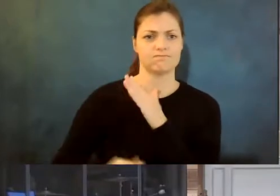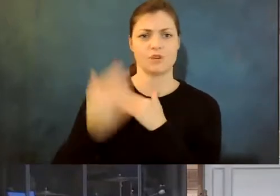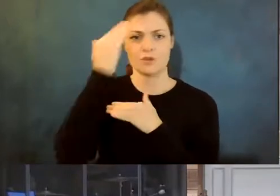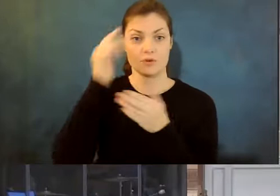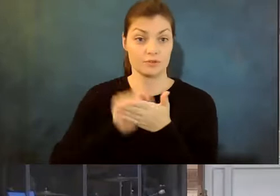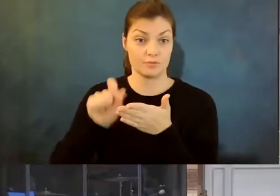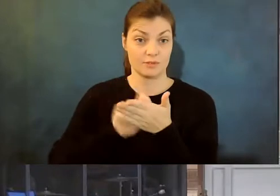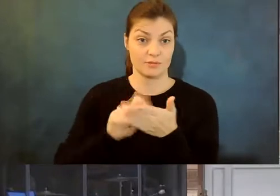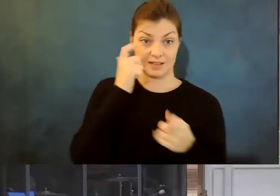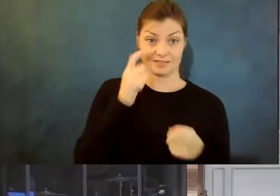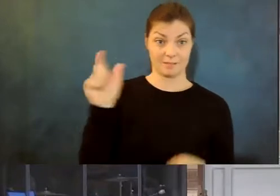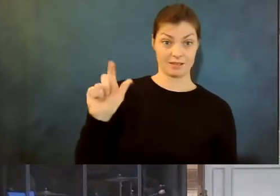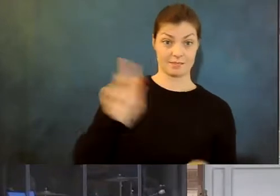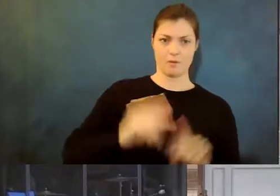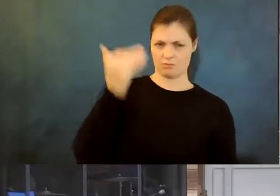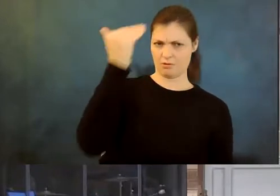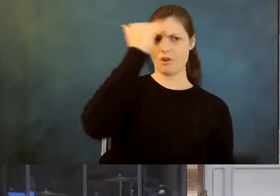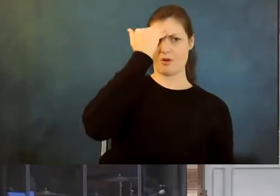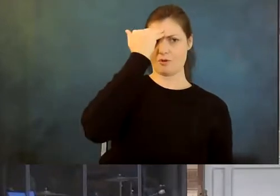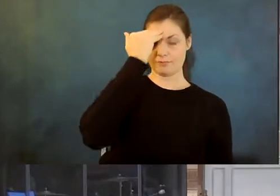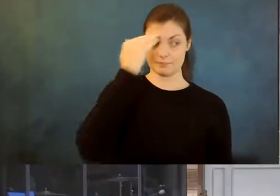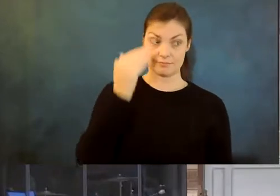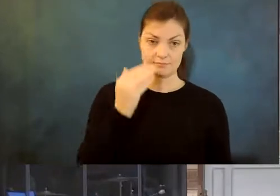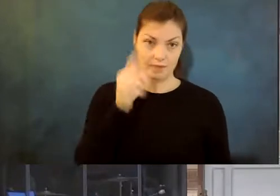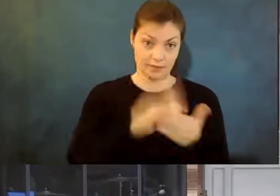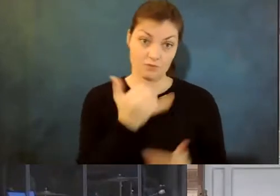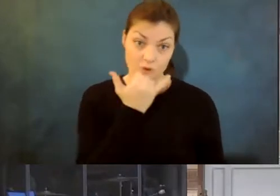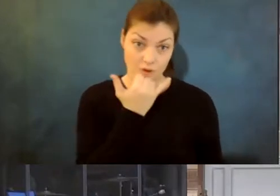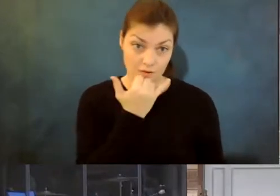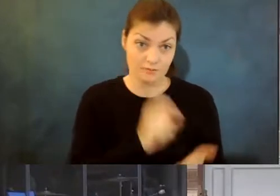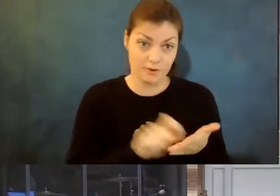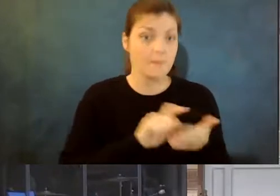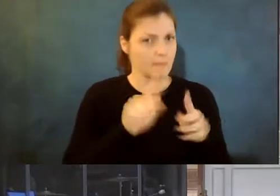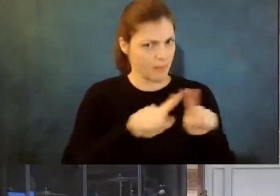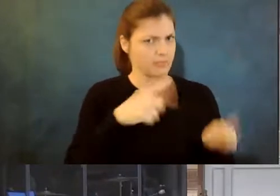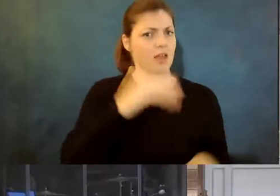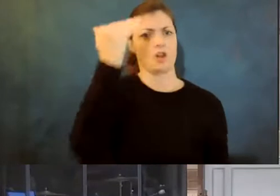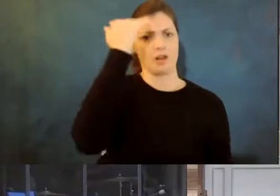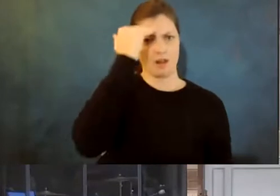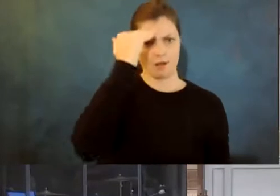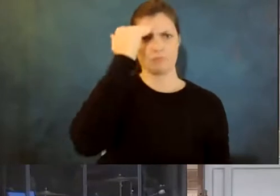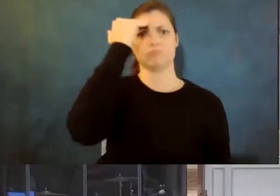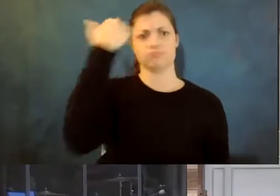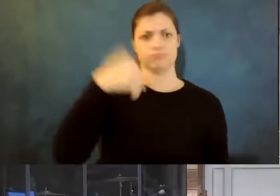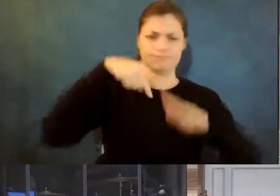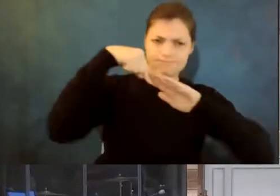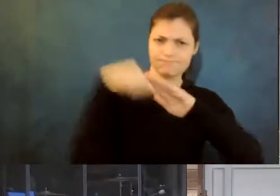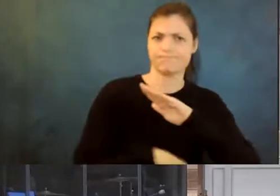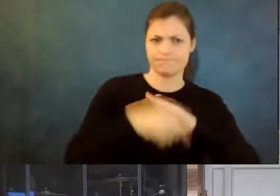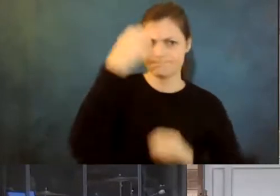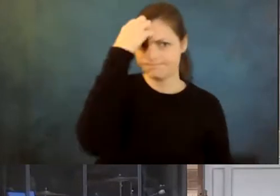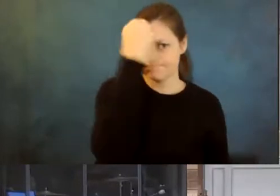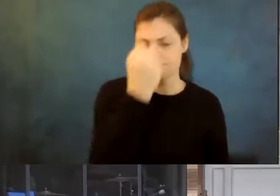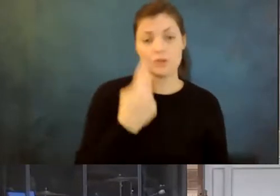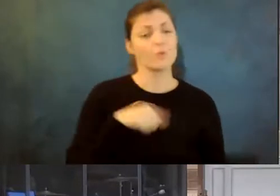scripture. They're living in deception, but they know what it says. We need to know God. We need to pursue him. We need to know the truth.